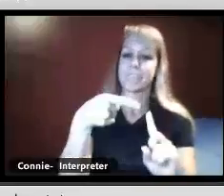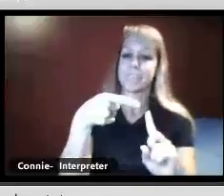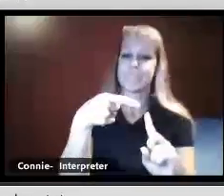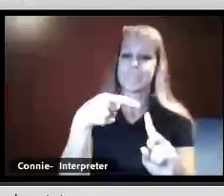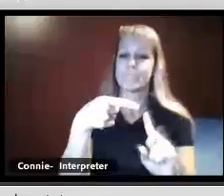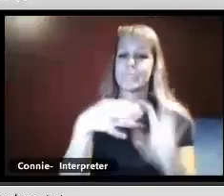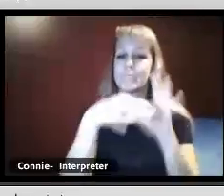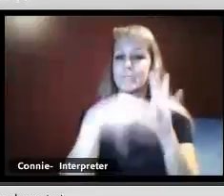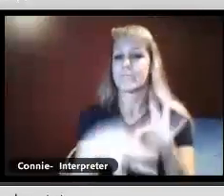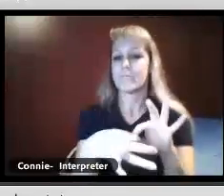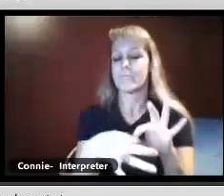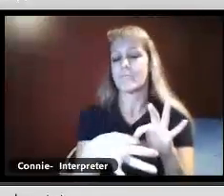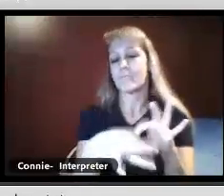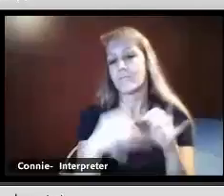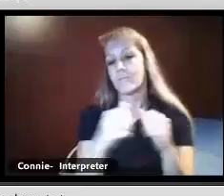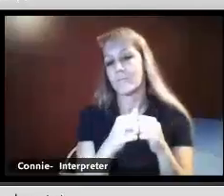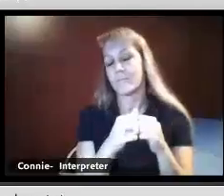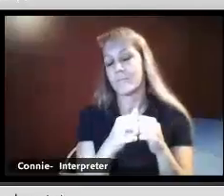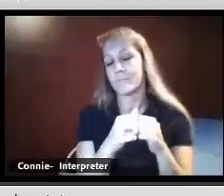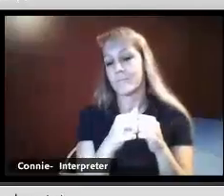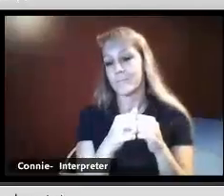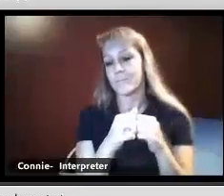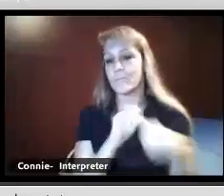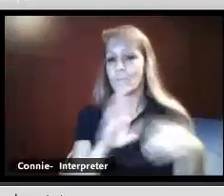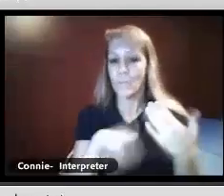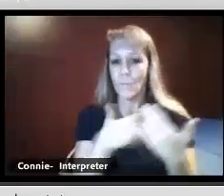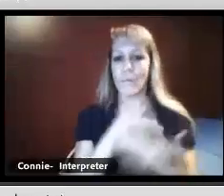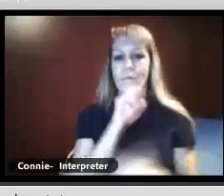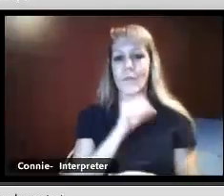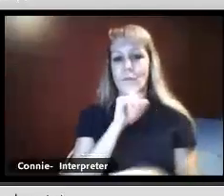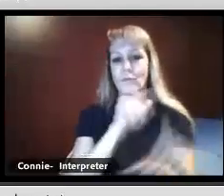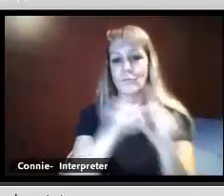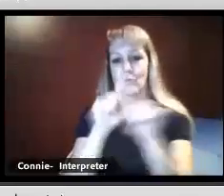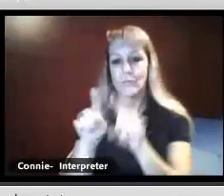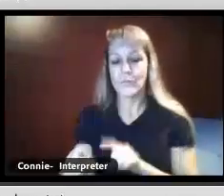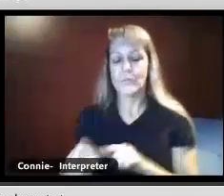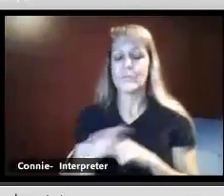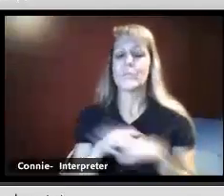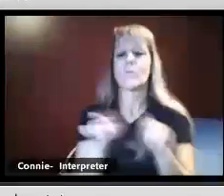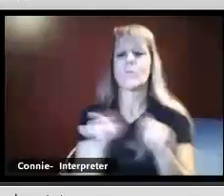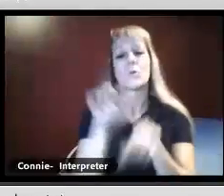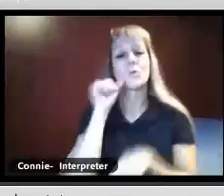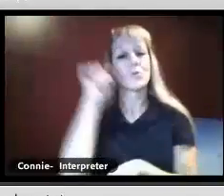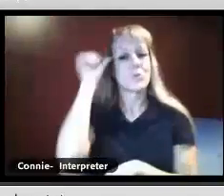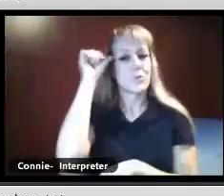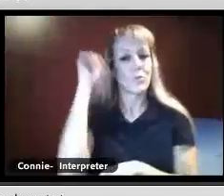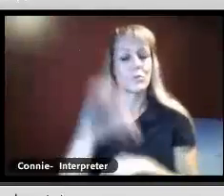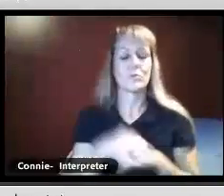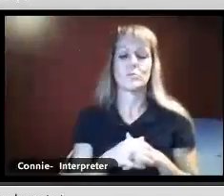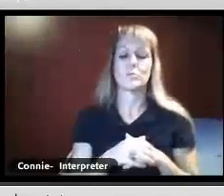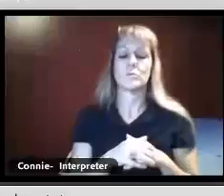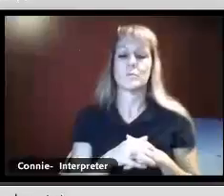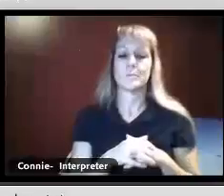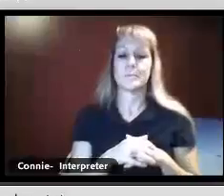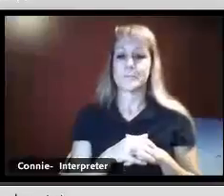suitable for all ages of students and for adults. And